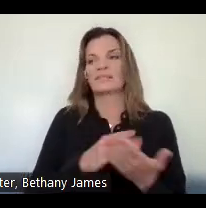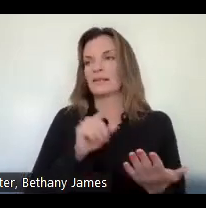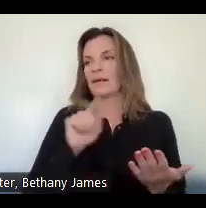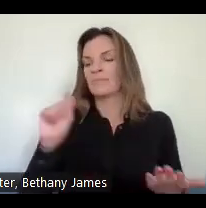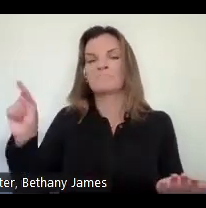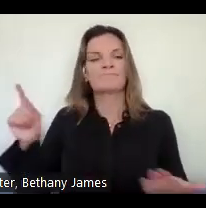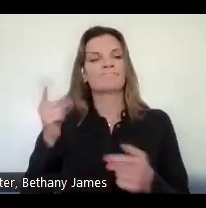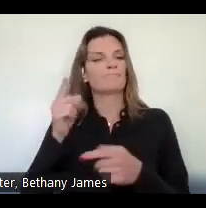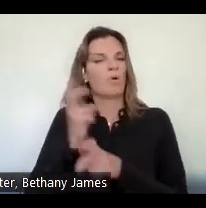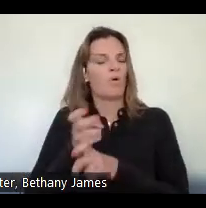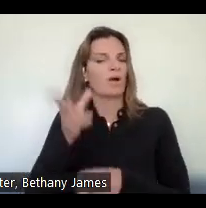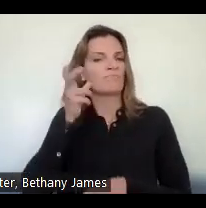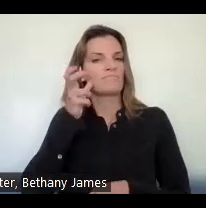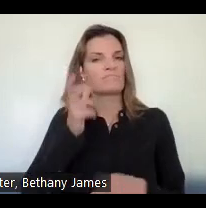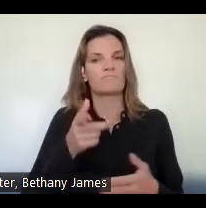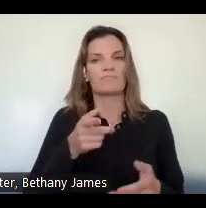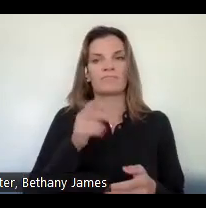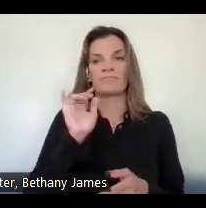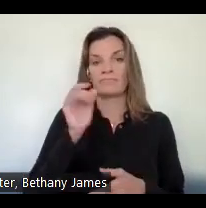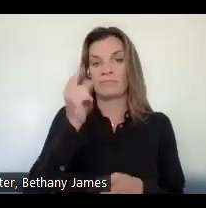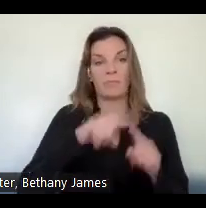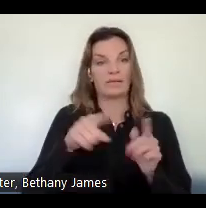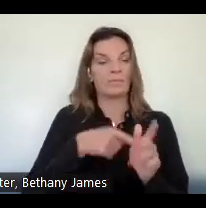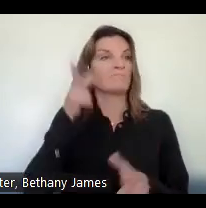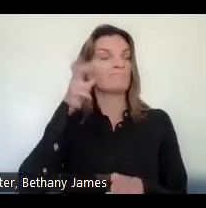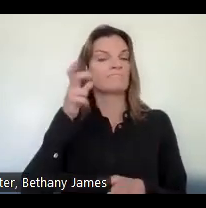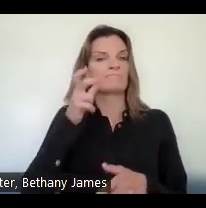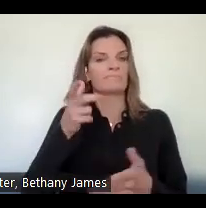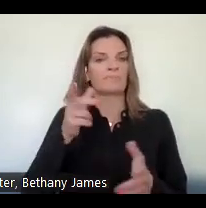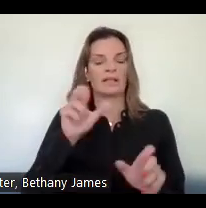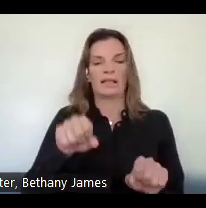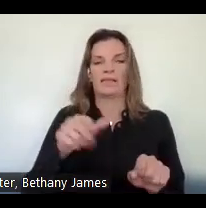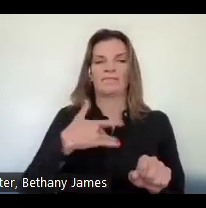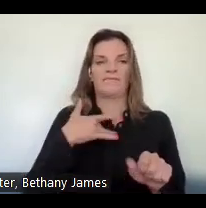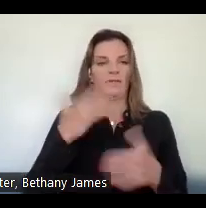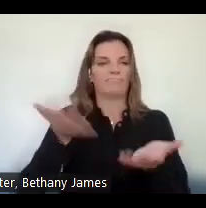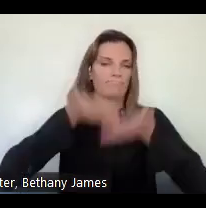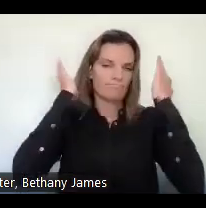environment, which could also cause a hazard for safety.